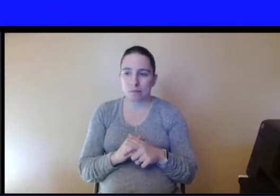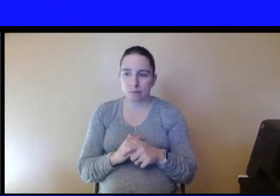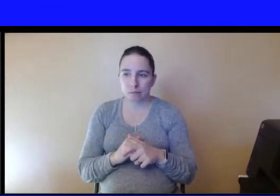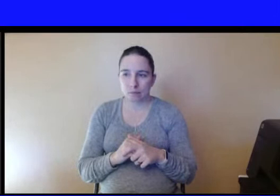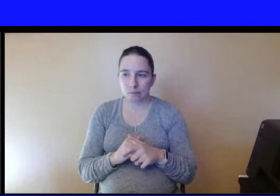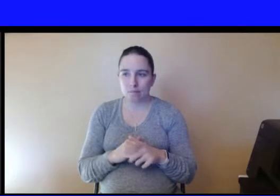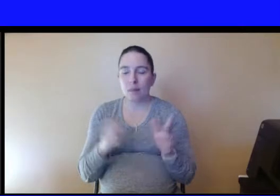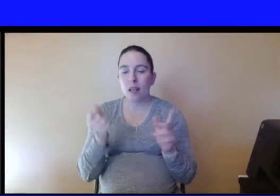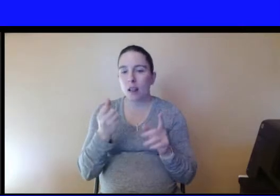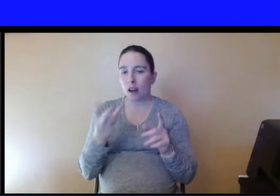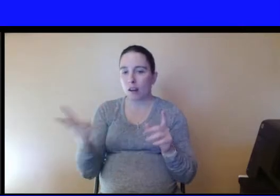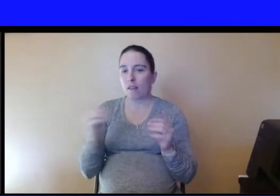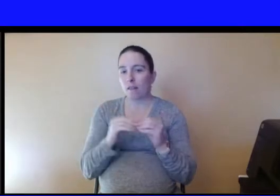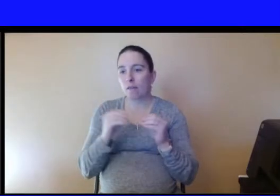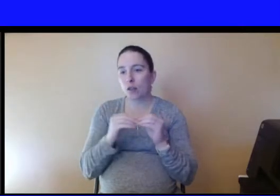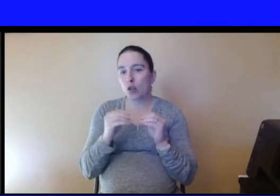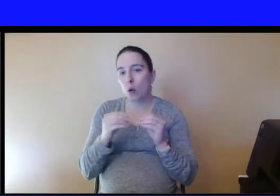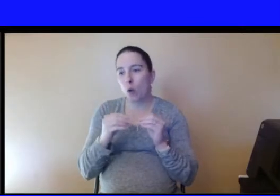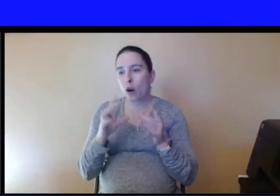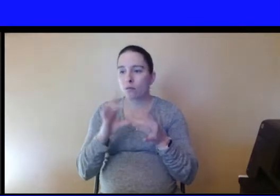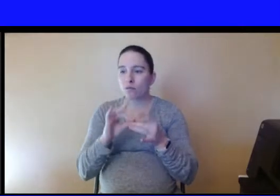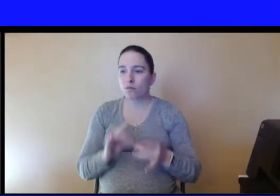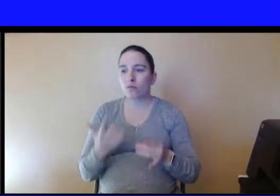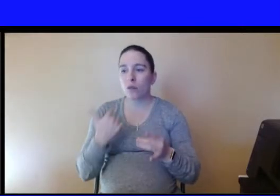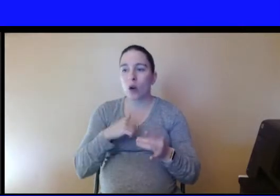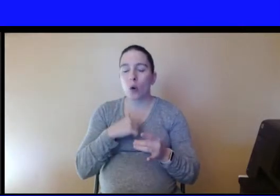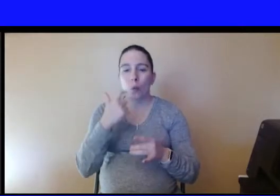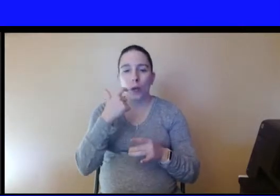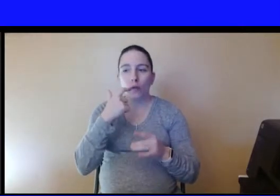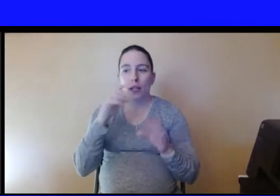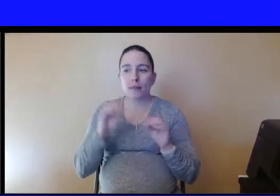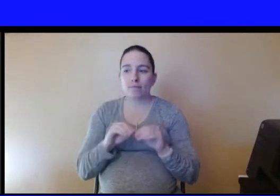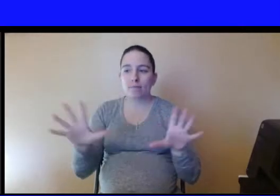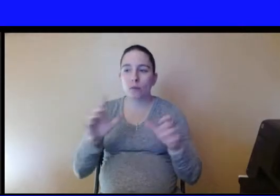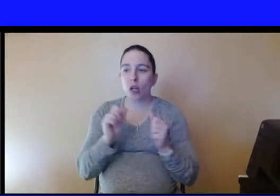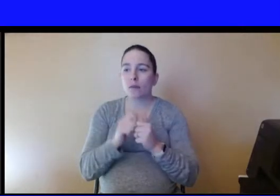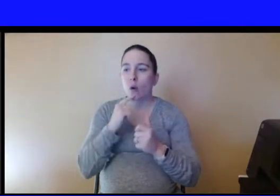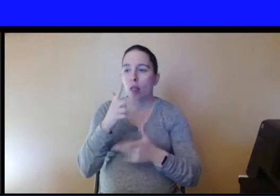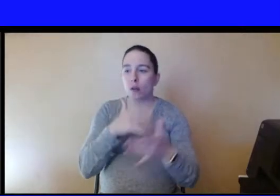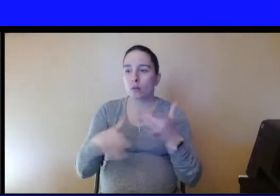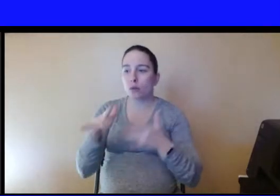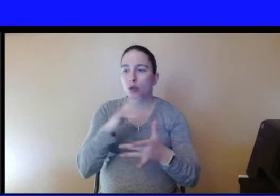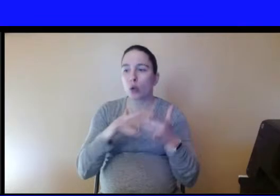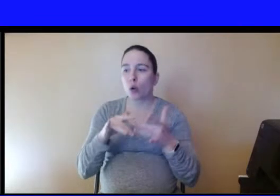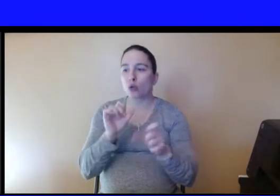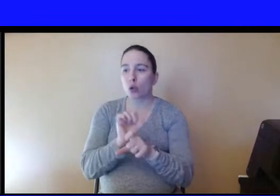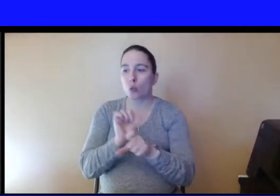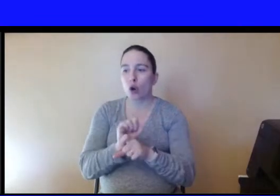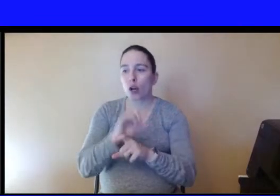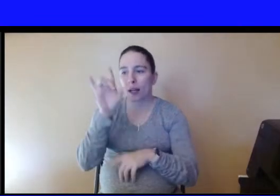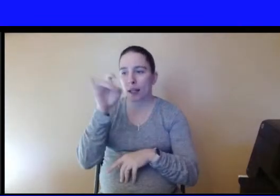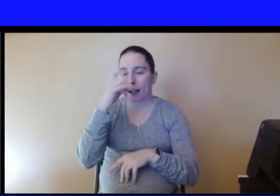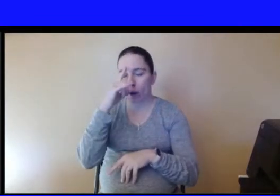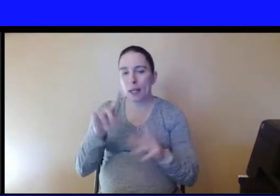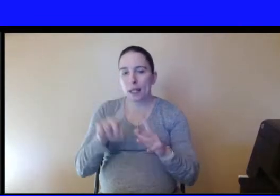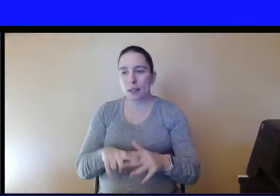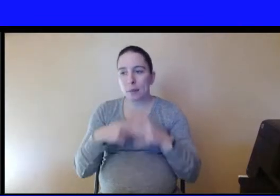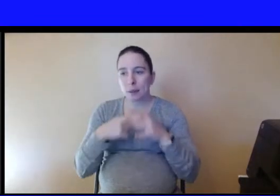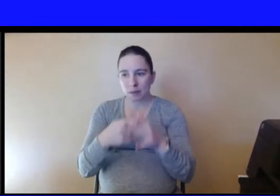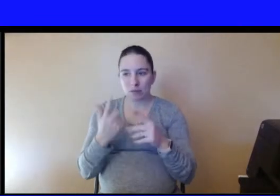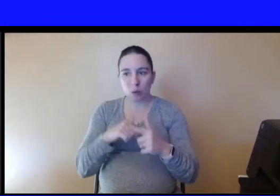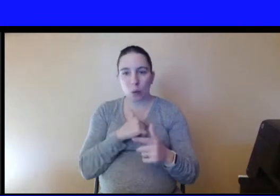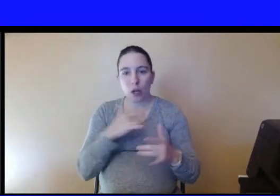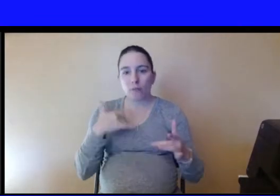care. We've also revised the Social Work Directors Council Charter to ensure that we're looking at recruitment and retention of our social workers,